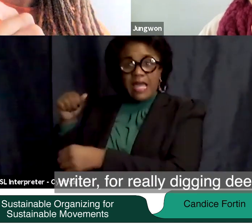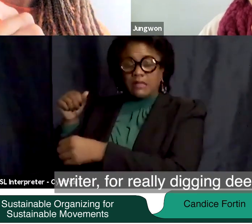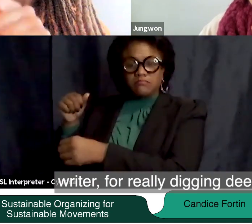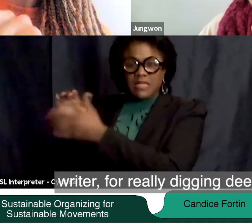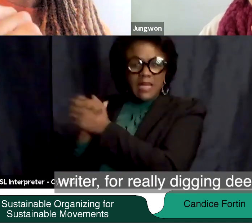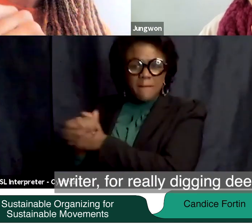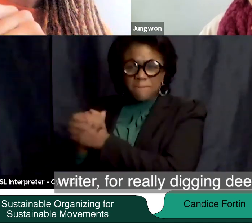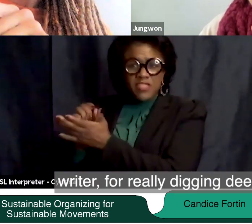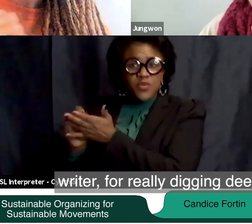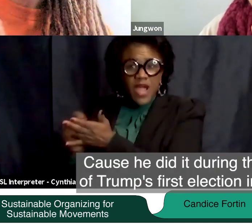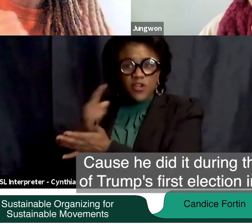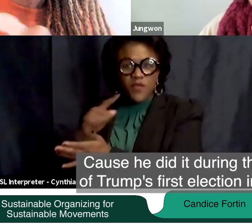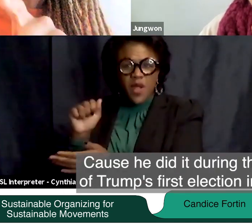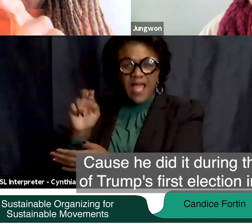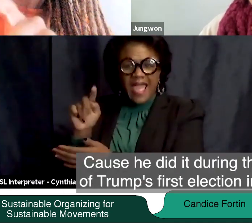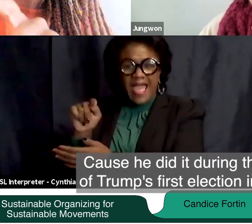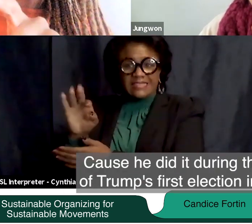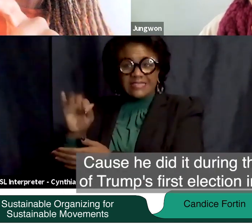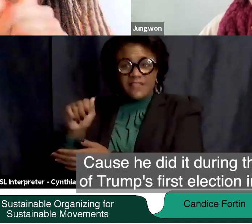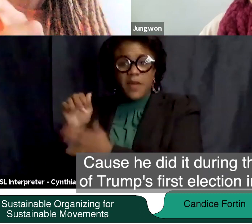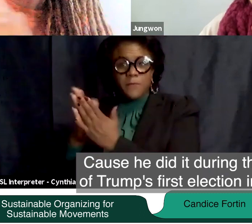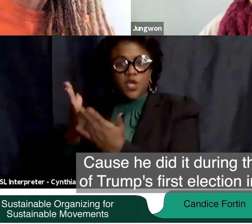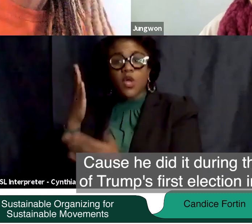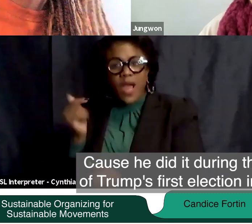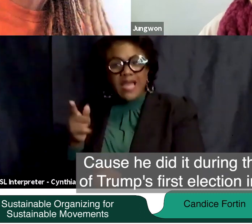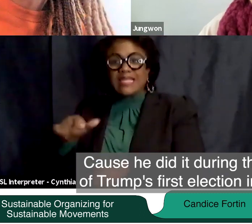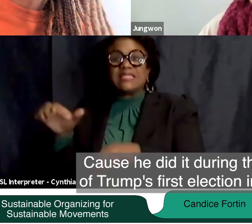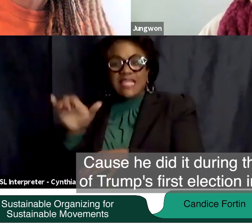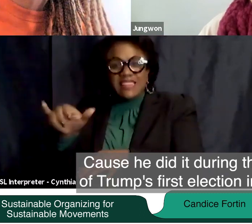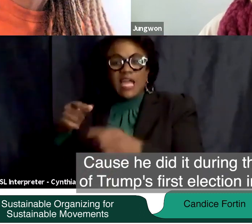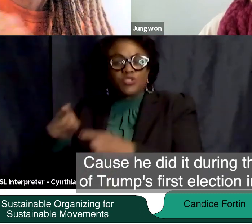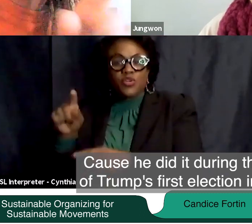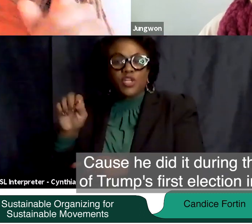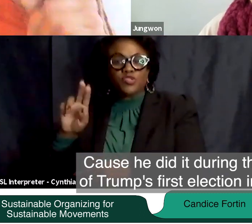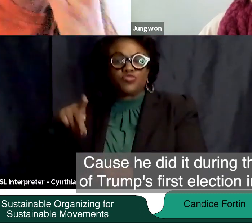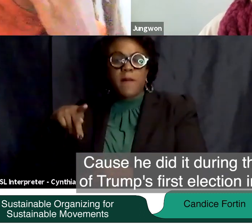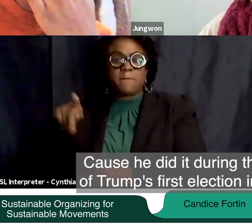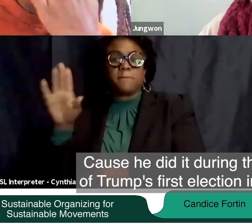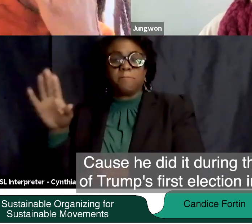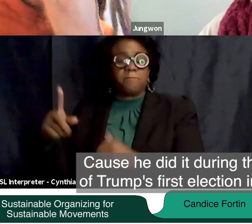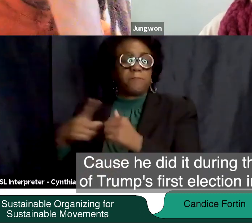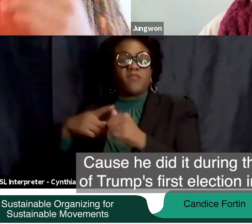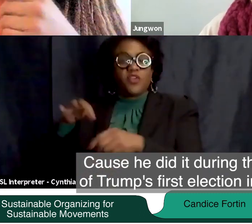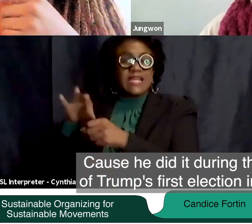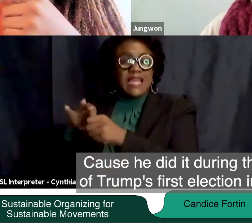writer for really digging deep into this, because he did it during the time of Trump's first election in 2016.